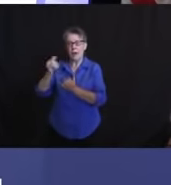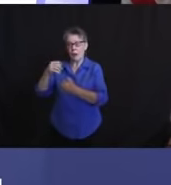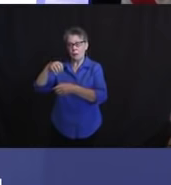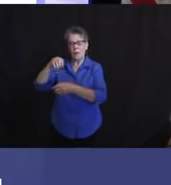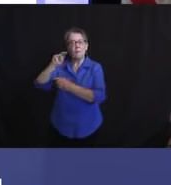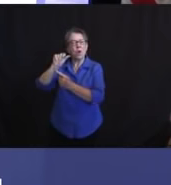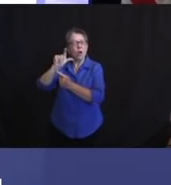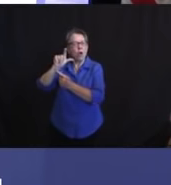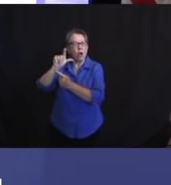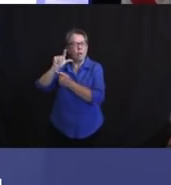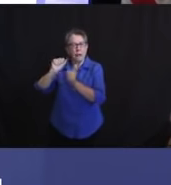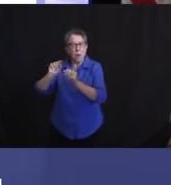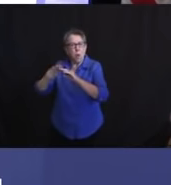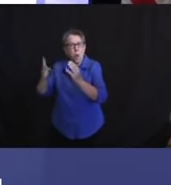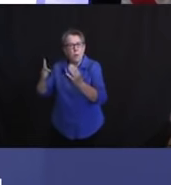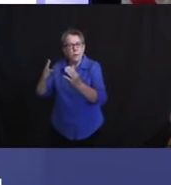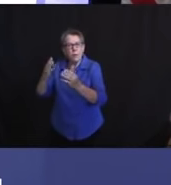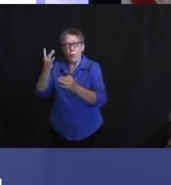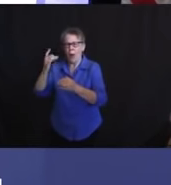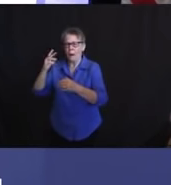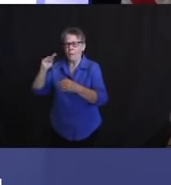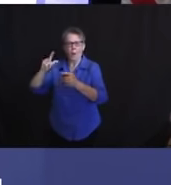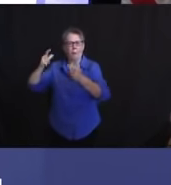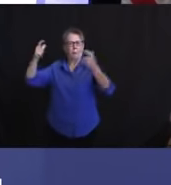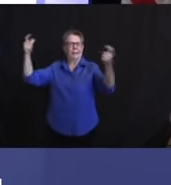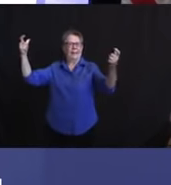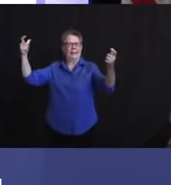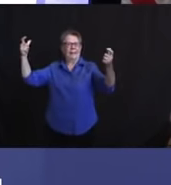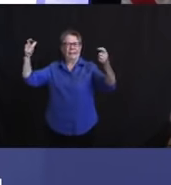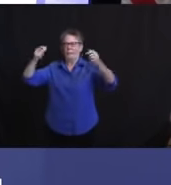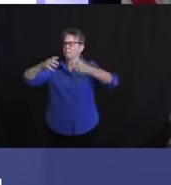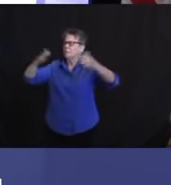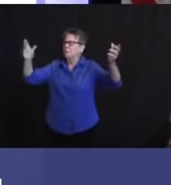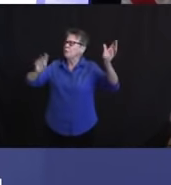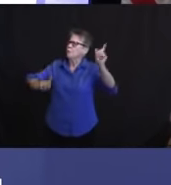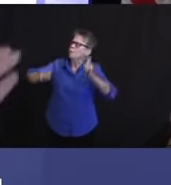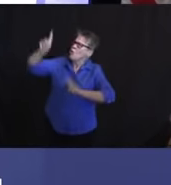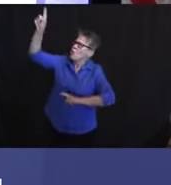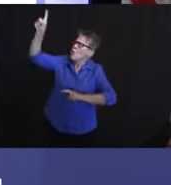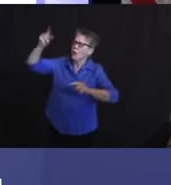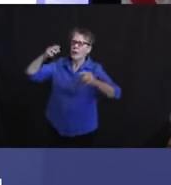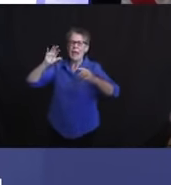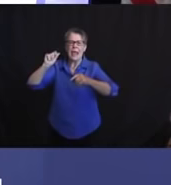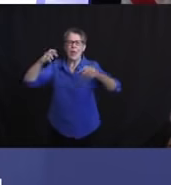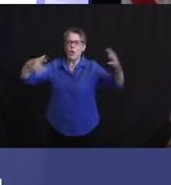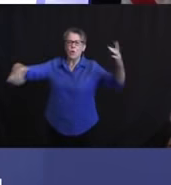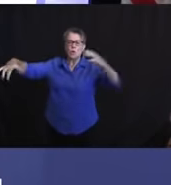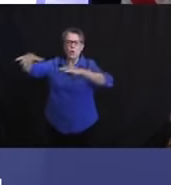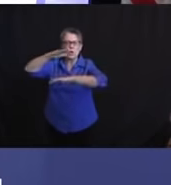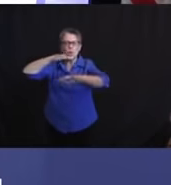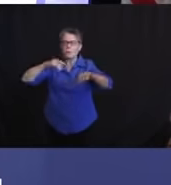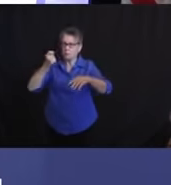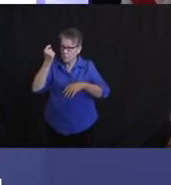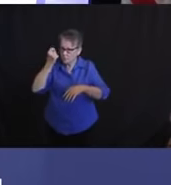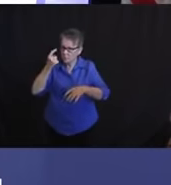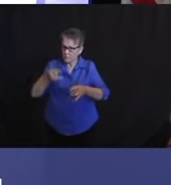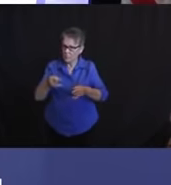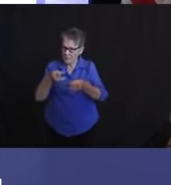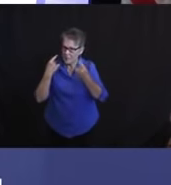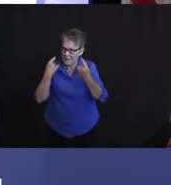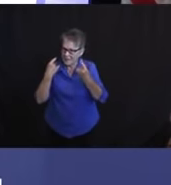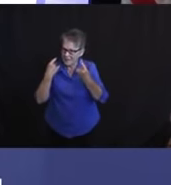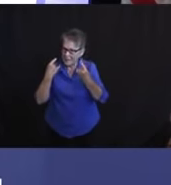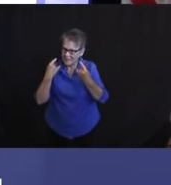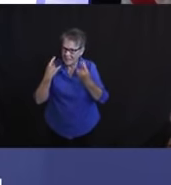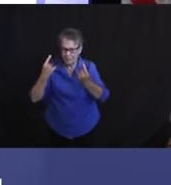shopping. In a restaurant, the customer is sitting in the same location for a period of time, in some cases